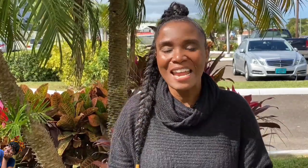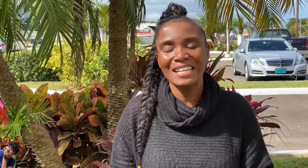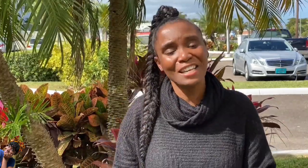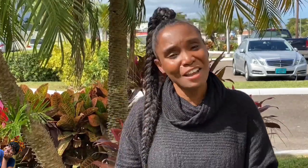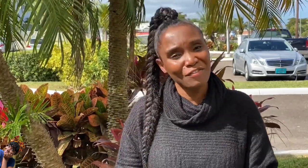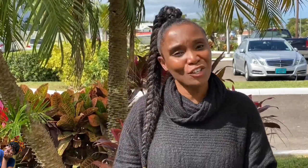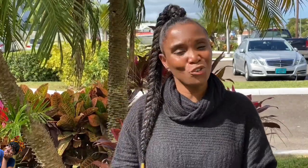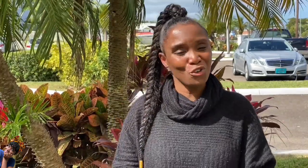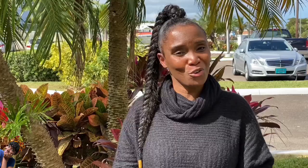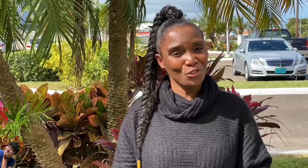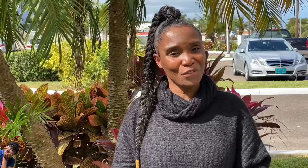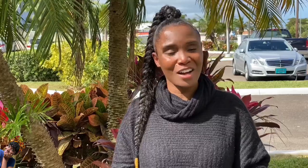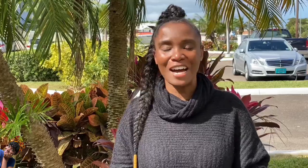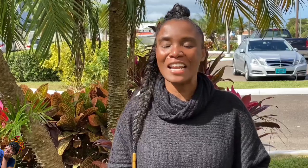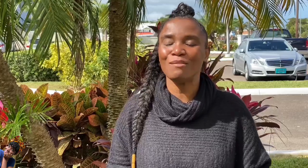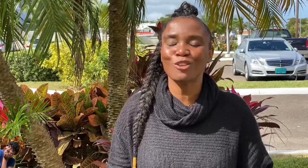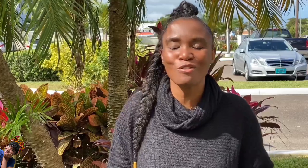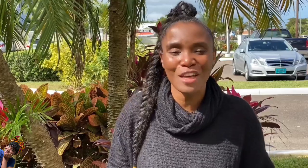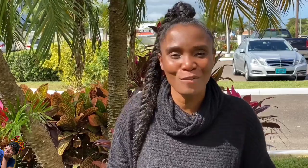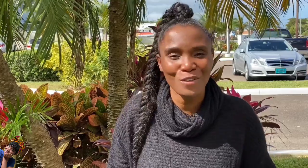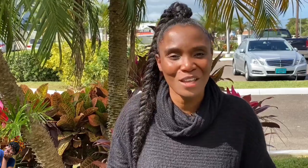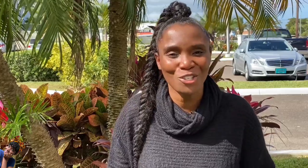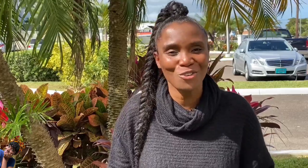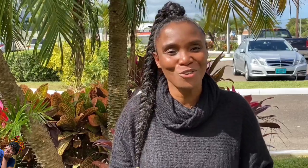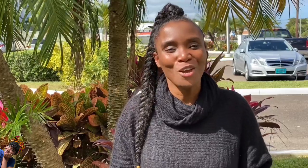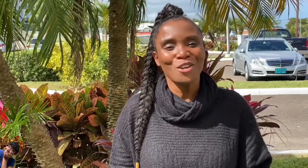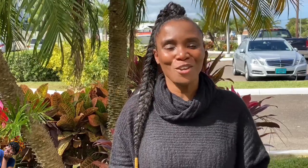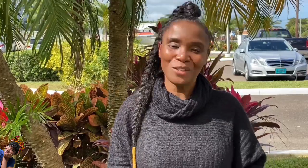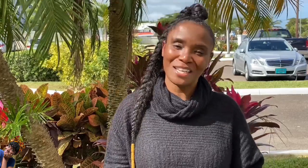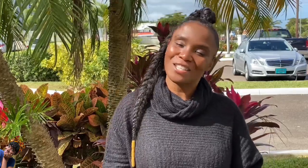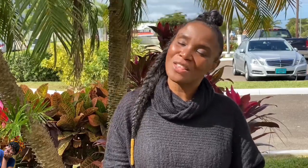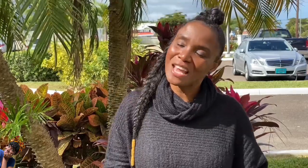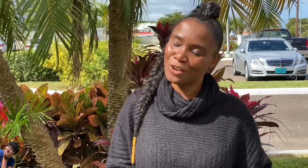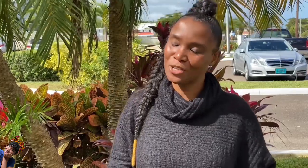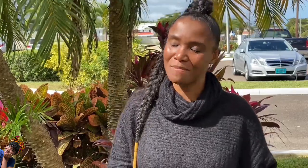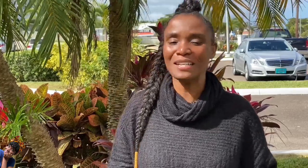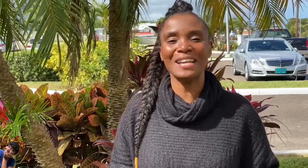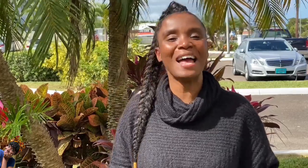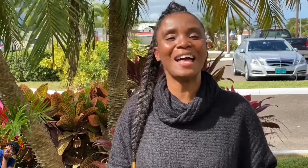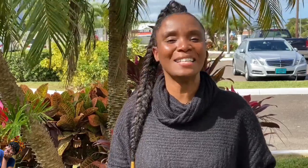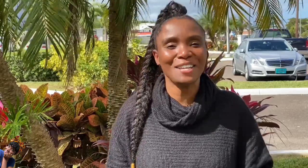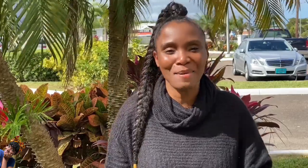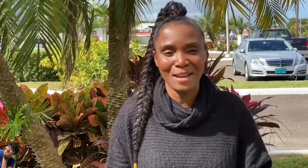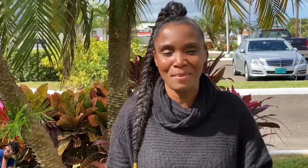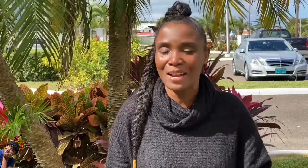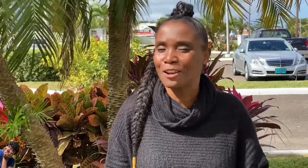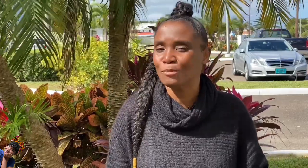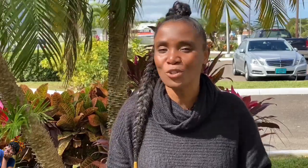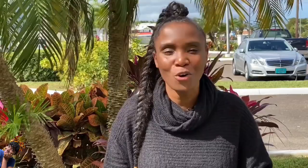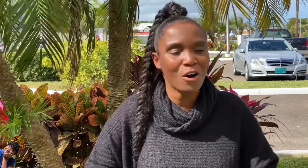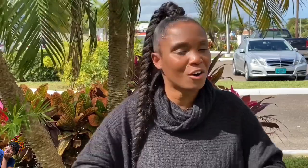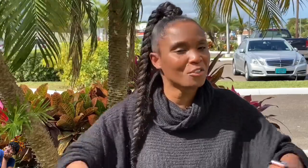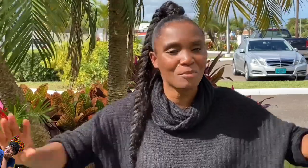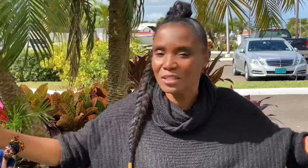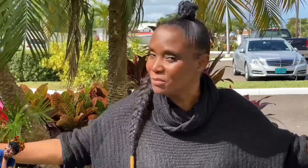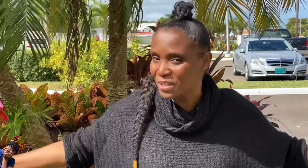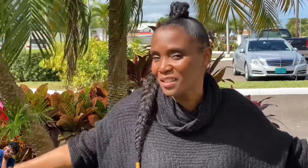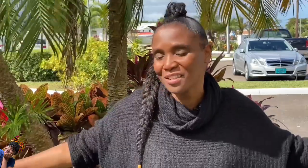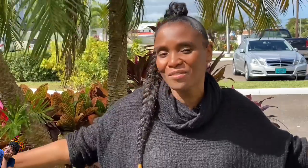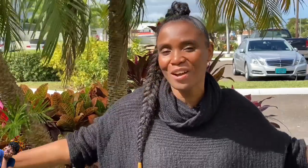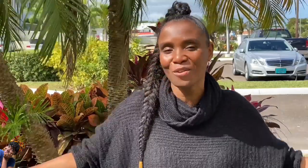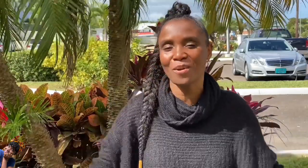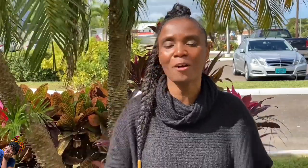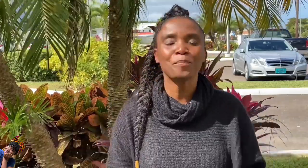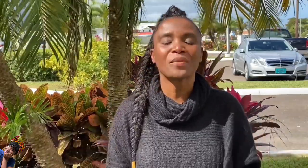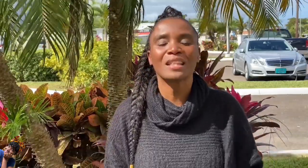that is a gift that you use for God, and I'm so thankful that you use it. So thank you so much, Auntie Patti Pat, and I'm sure all the princes and